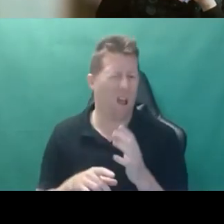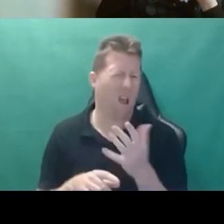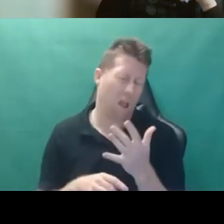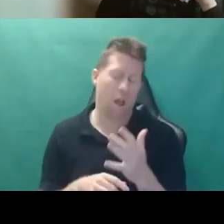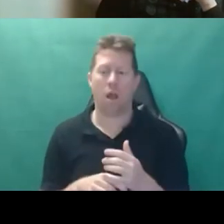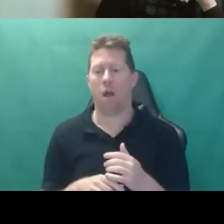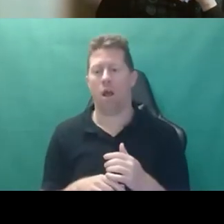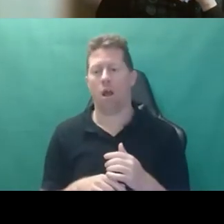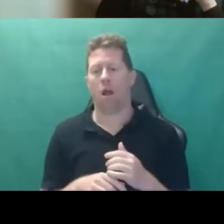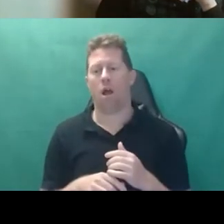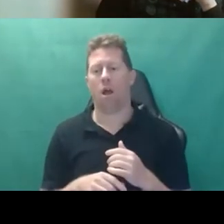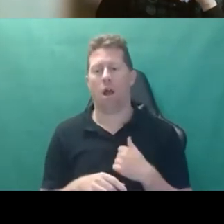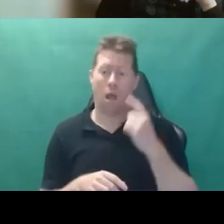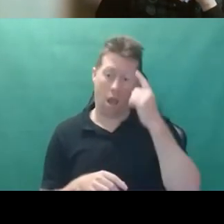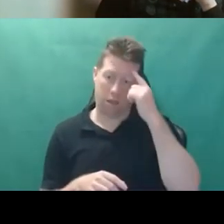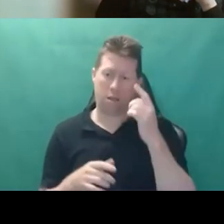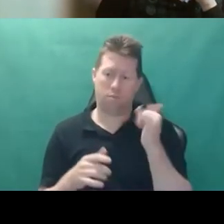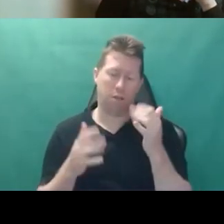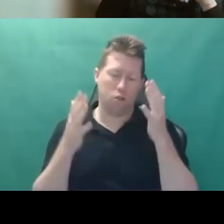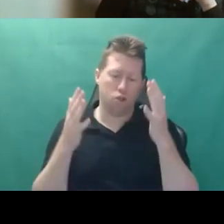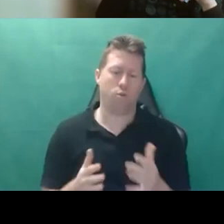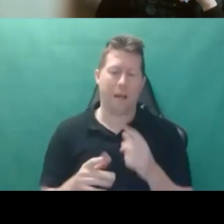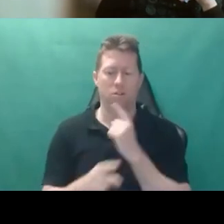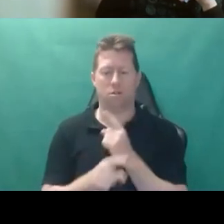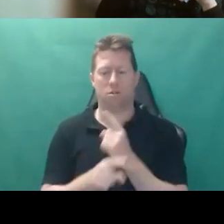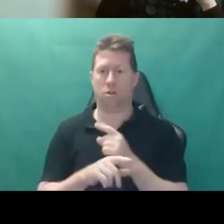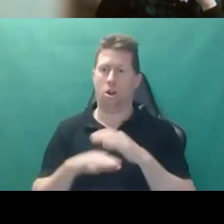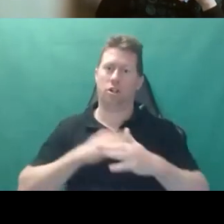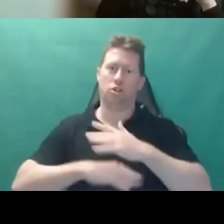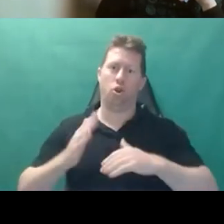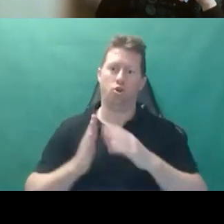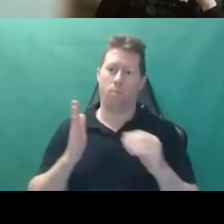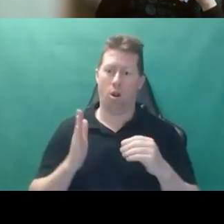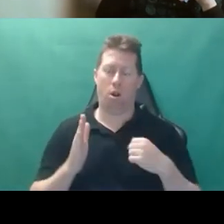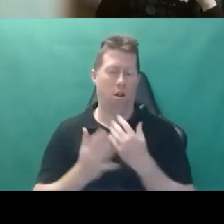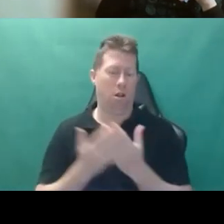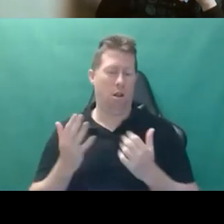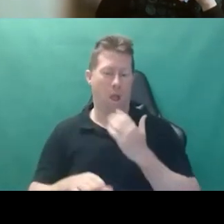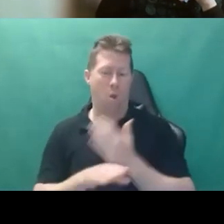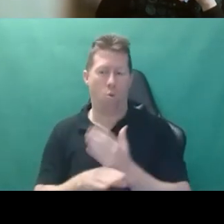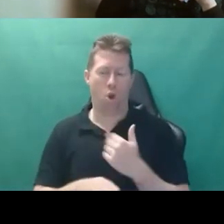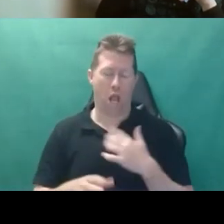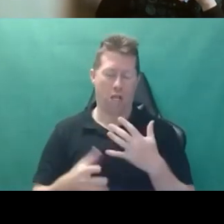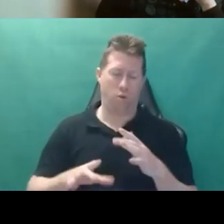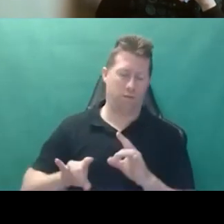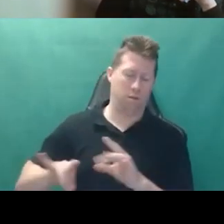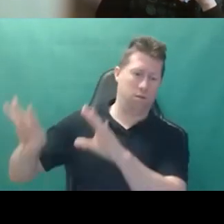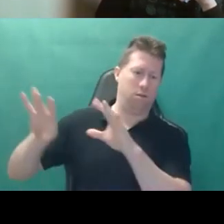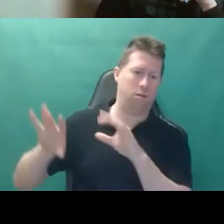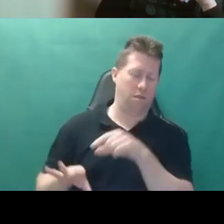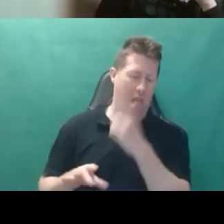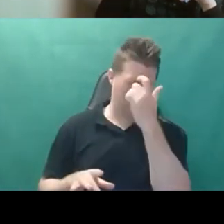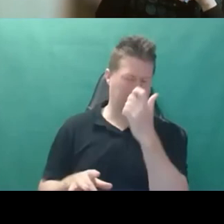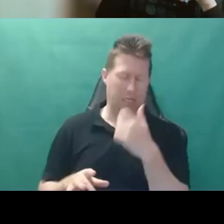arguably too much has been said about the social model of disability and much of my work, I kind of abandoned, um, that kind of paradigm and